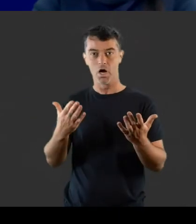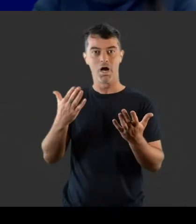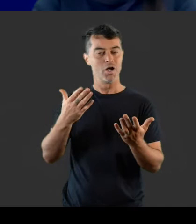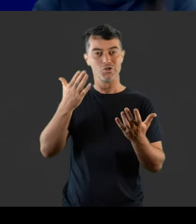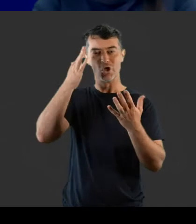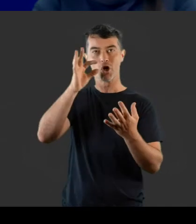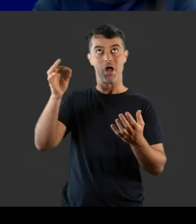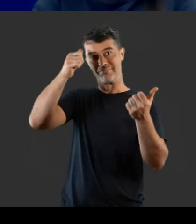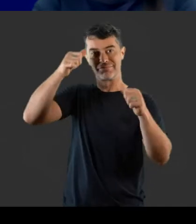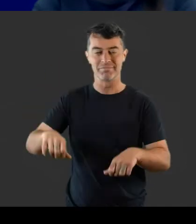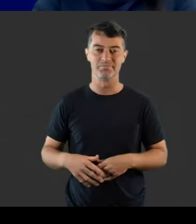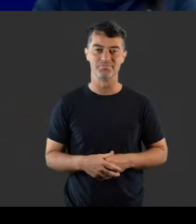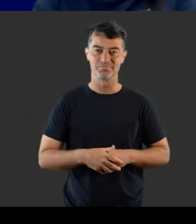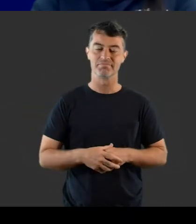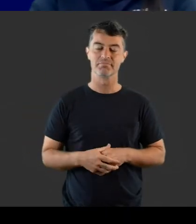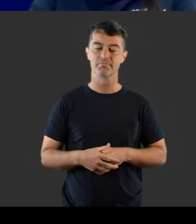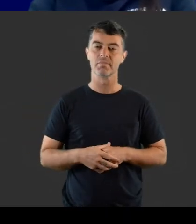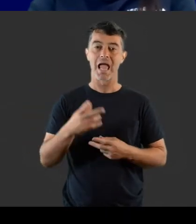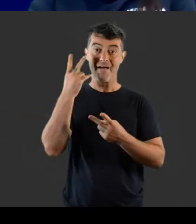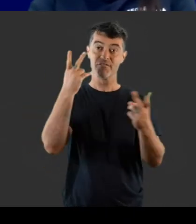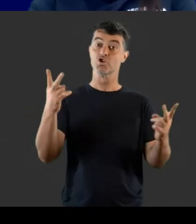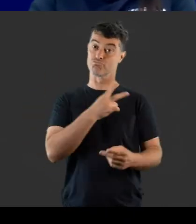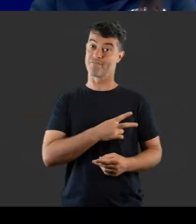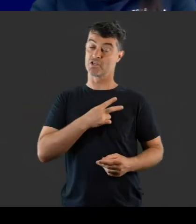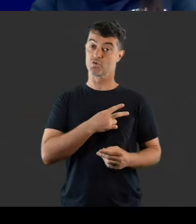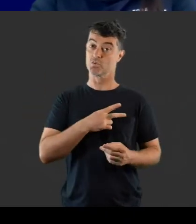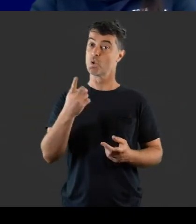Vision professionals. Who can help my child?